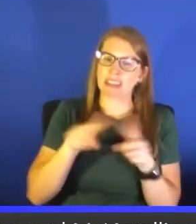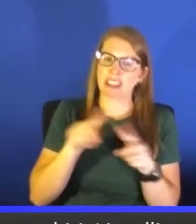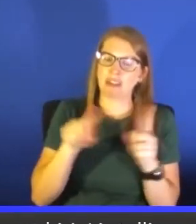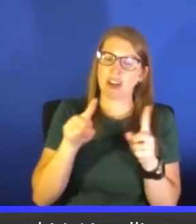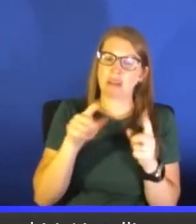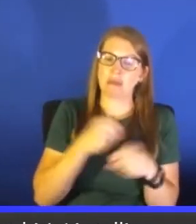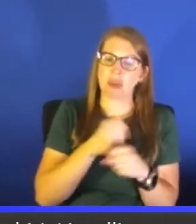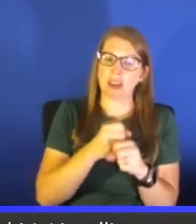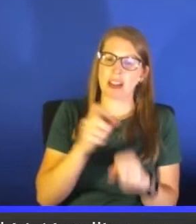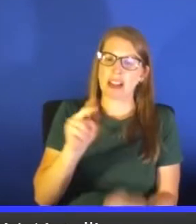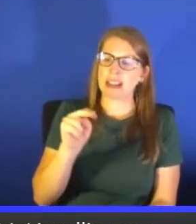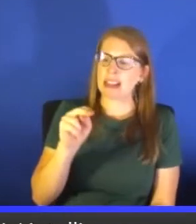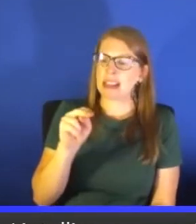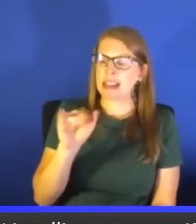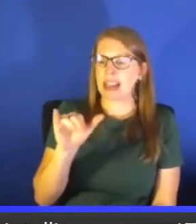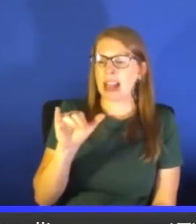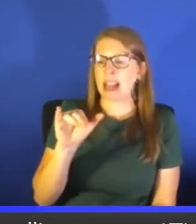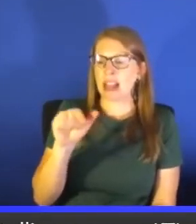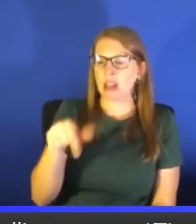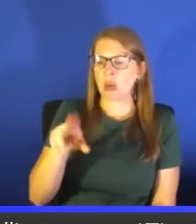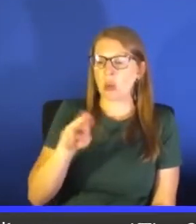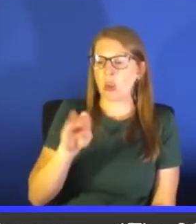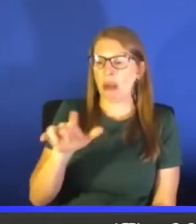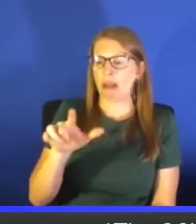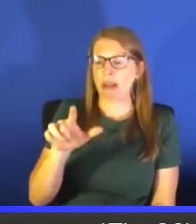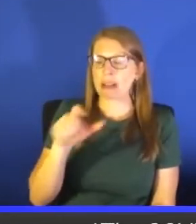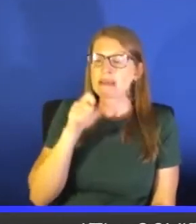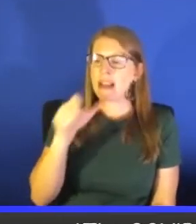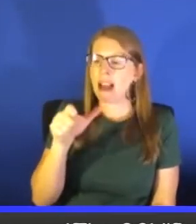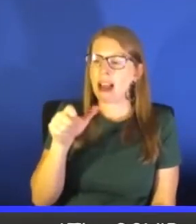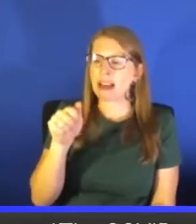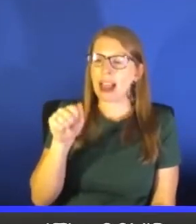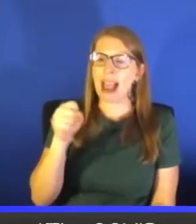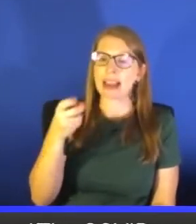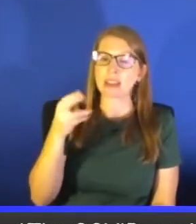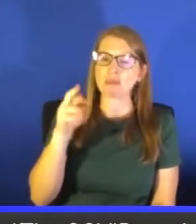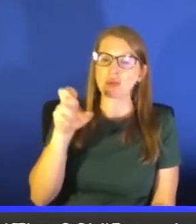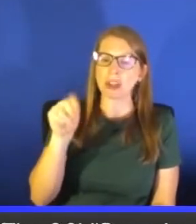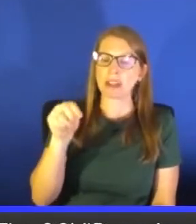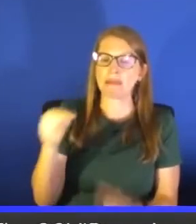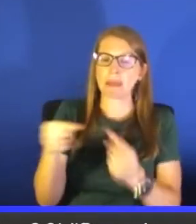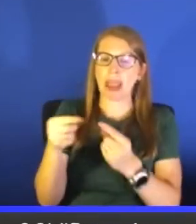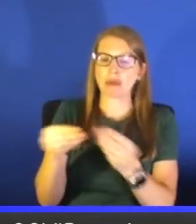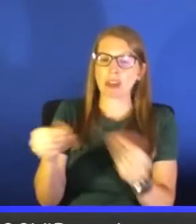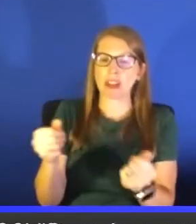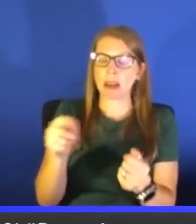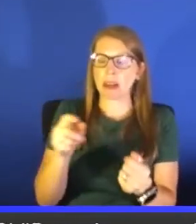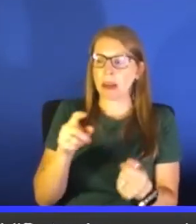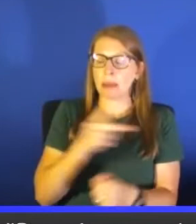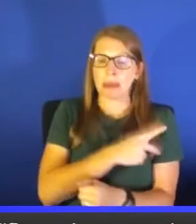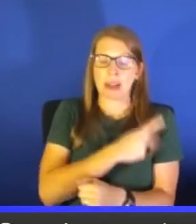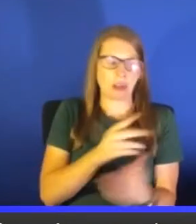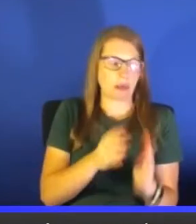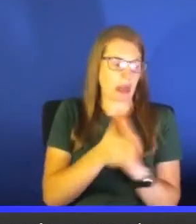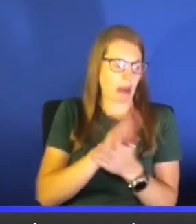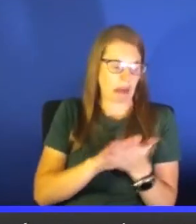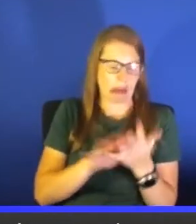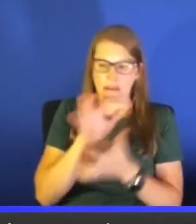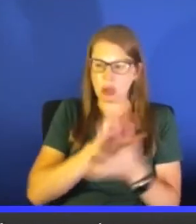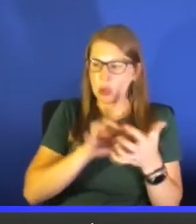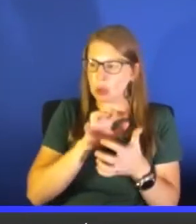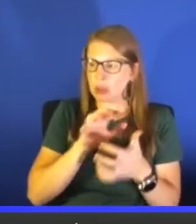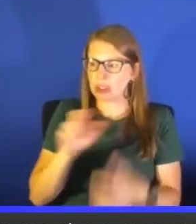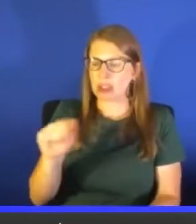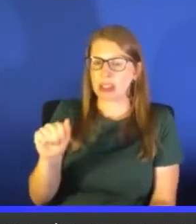as NyQuil, non-aspirin pain relievers. And so we see a lot of patients get confused and have some acetaminophen in their